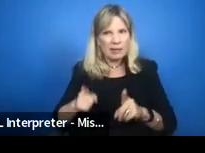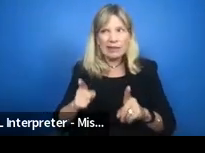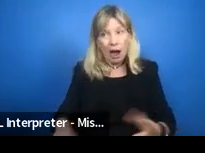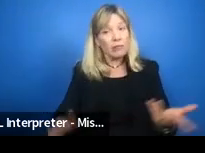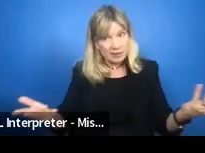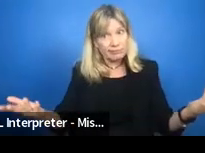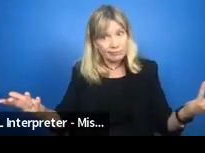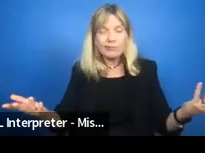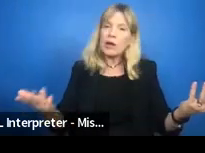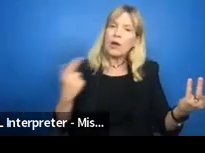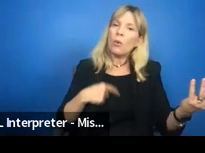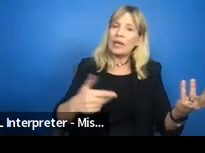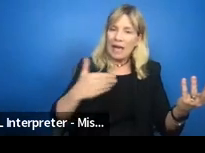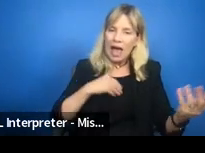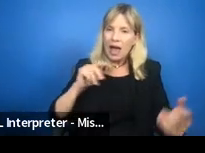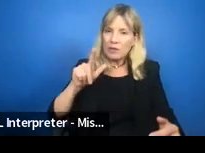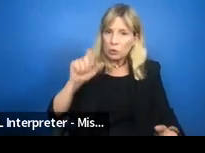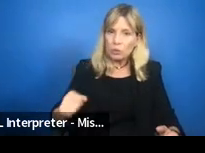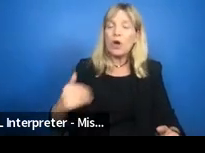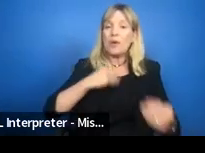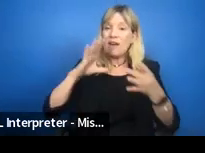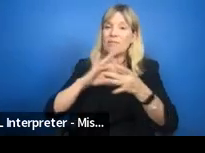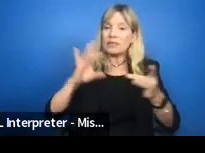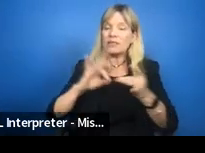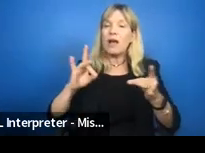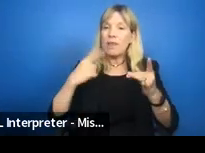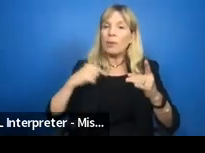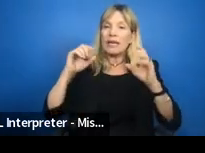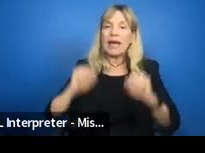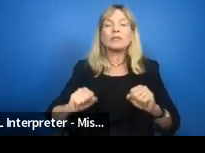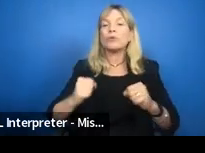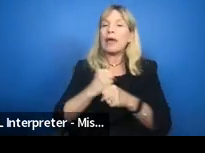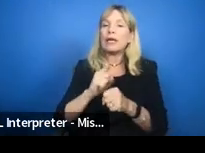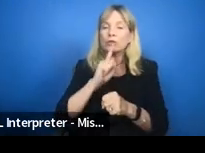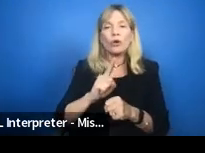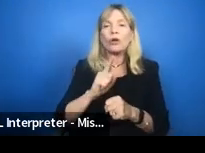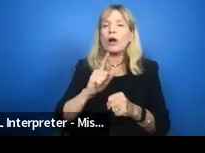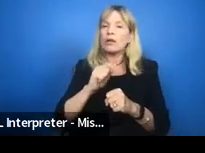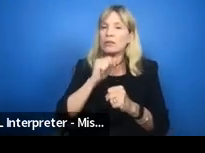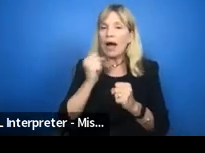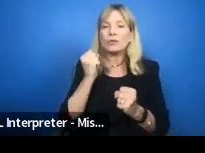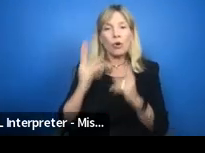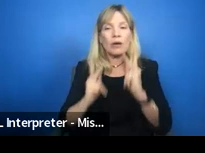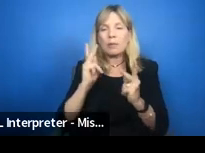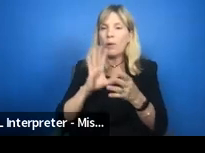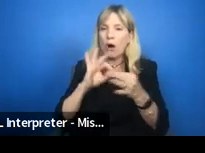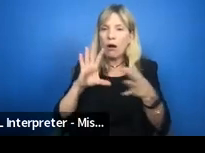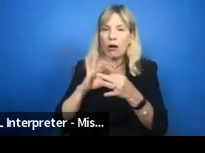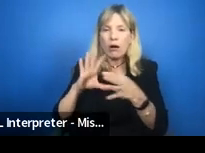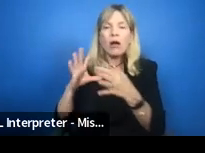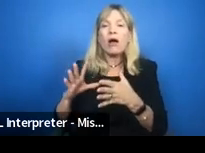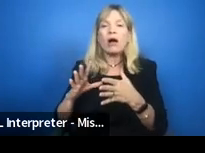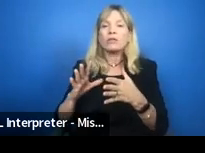least, we do have the tools and the messaging needed to minimize coverage losses. Spread the word, talk to your loved ones, join